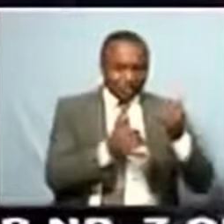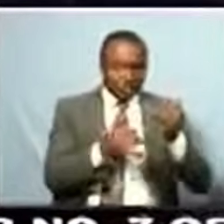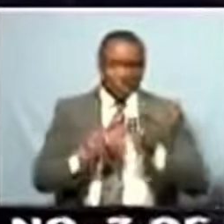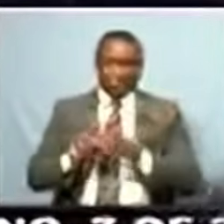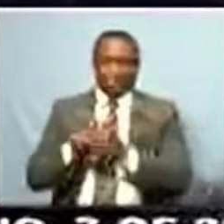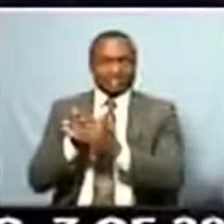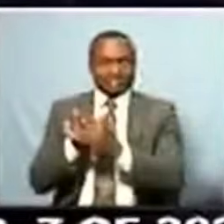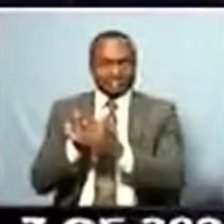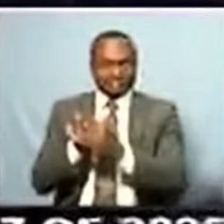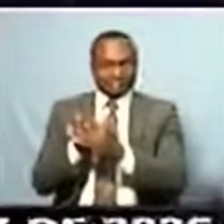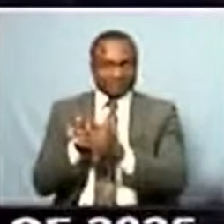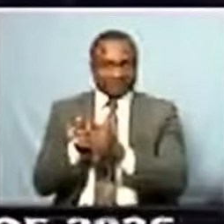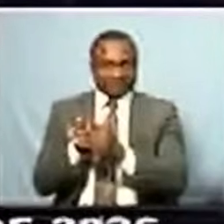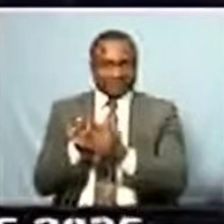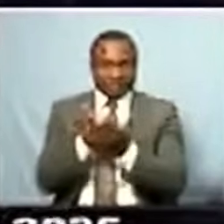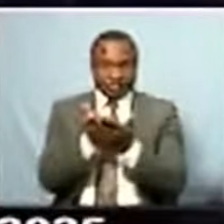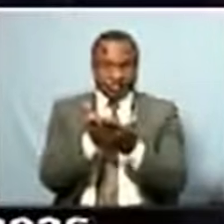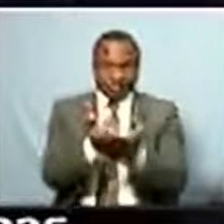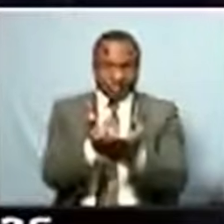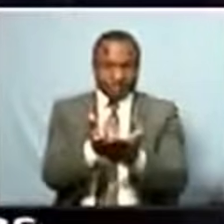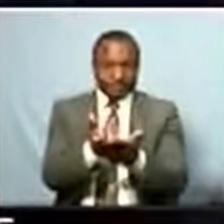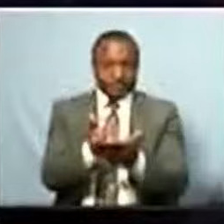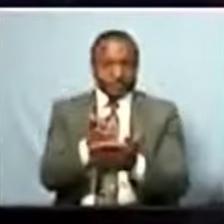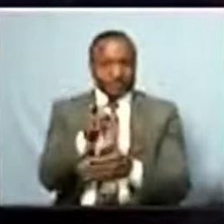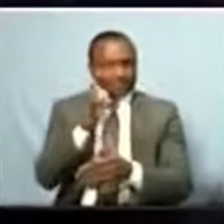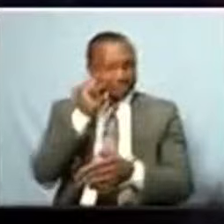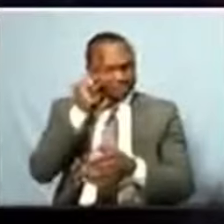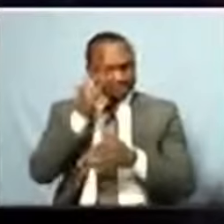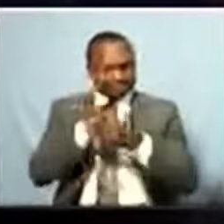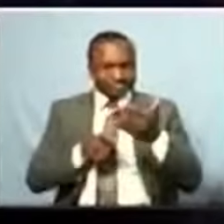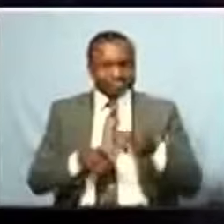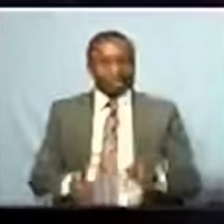beginning. I submit. What do you think?